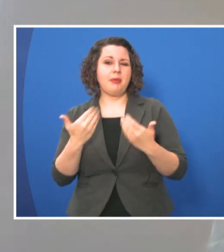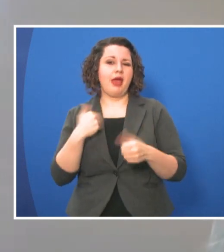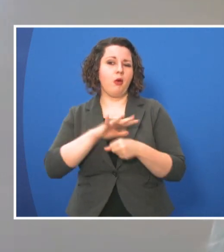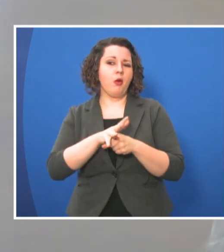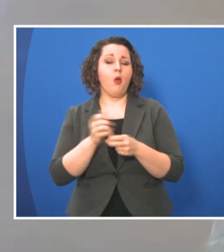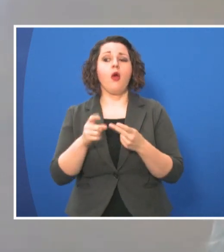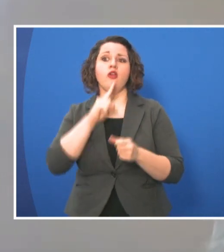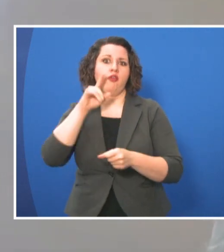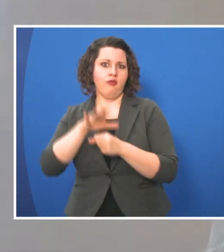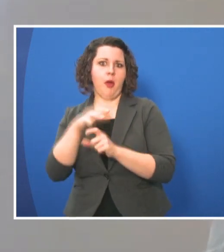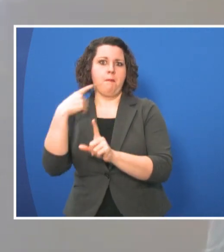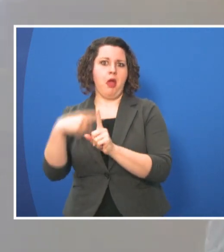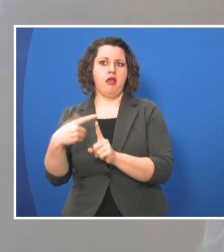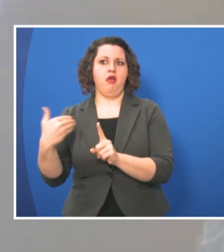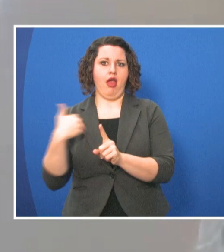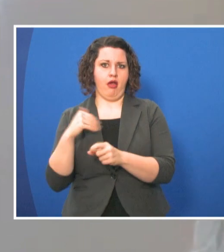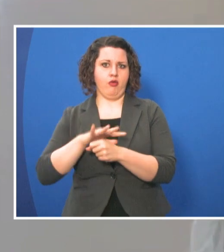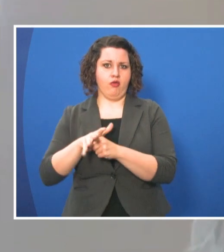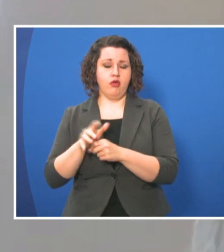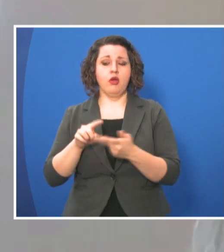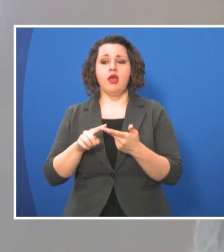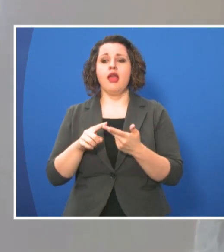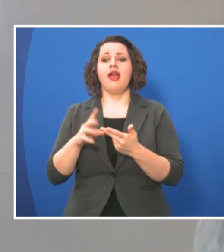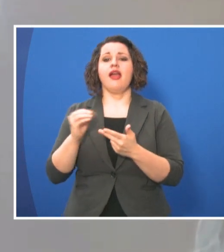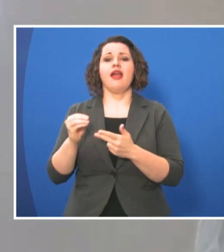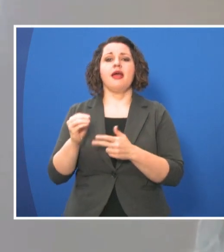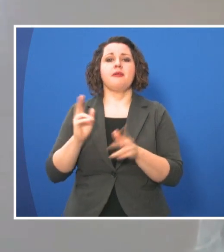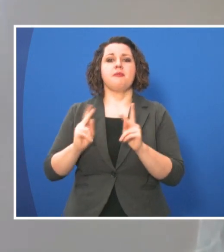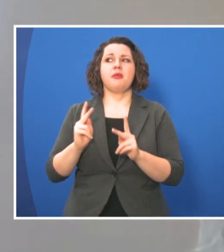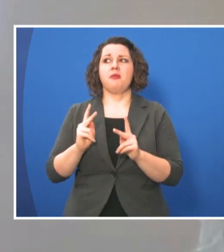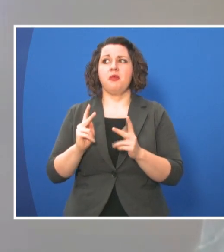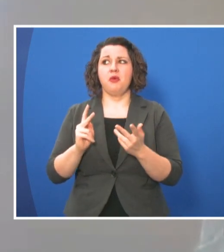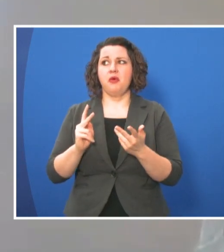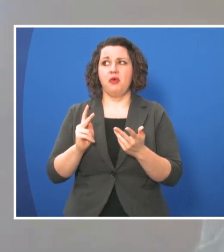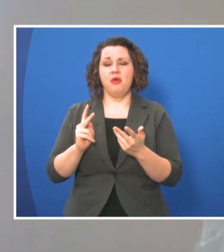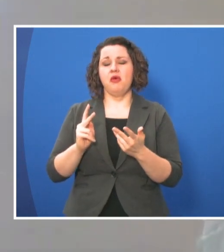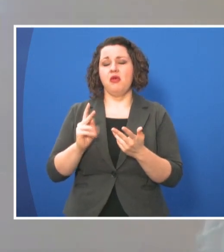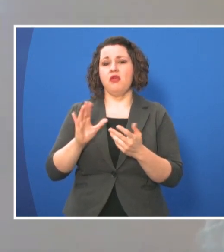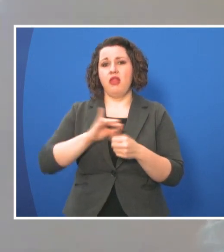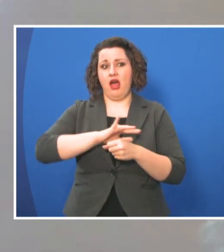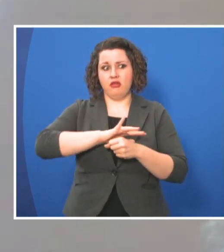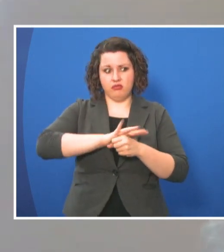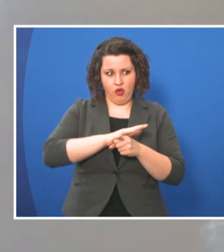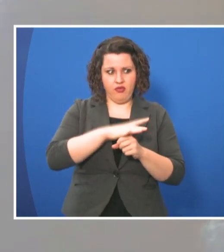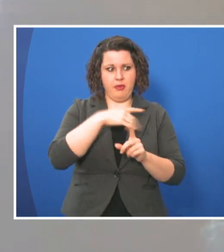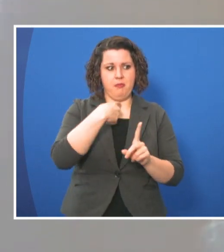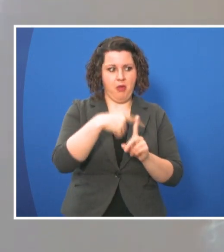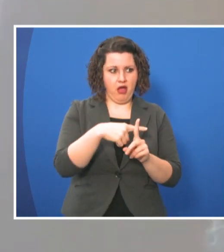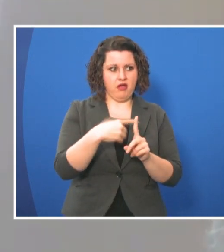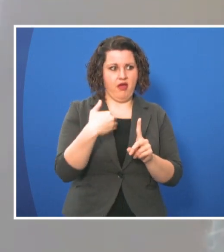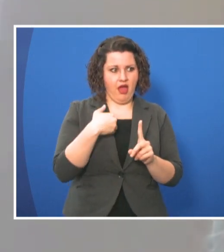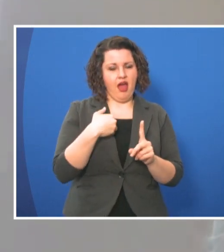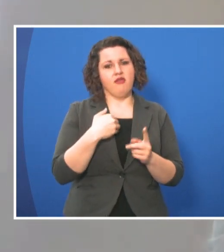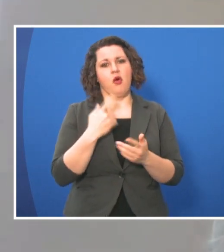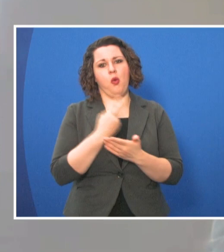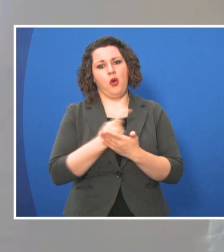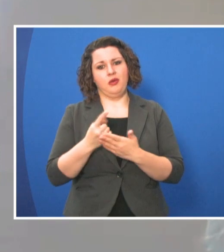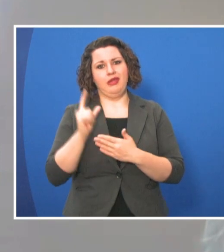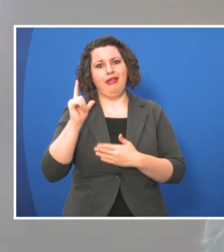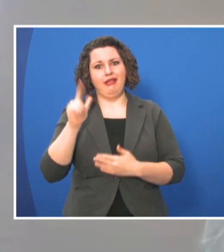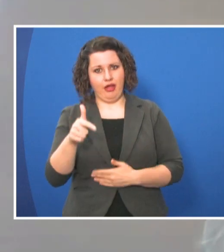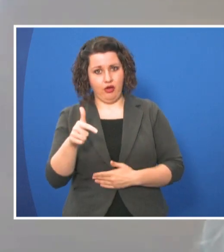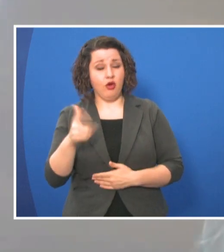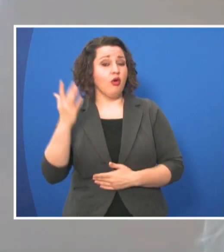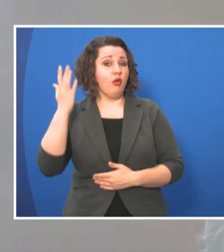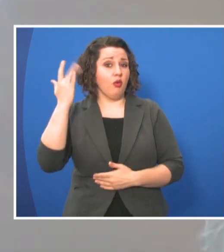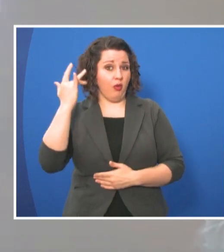had COVID-19 and for whom it's been at least a week since that time period, because we need to offer time for those